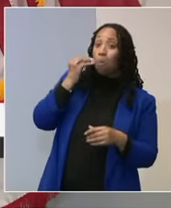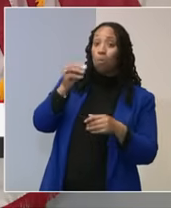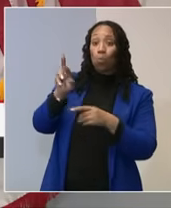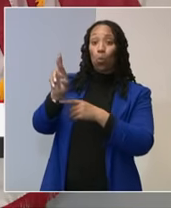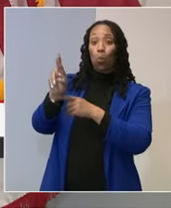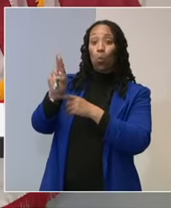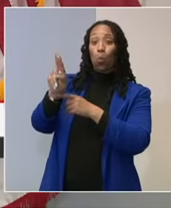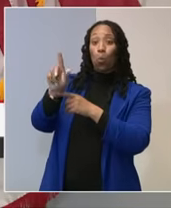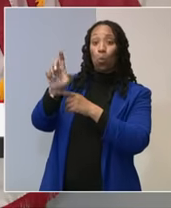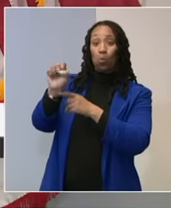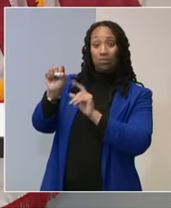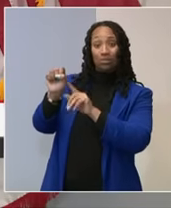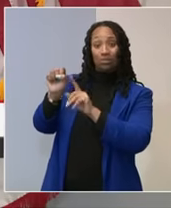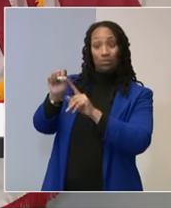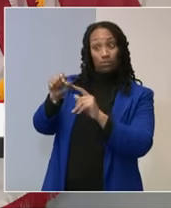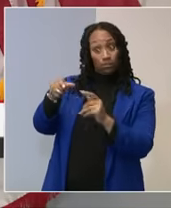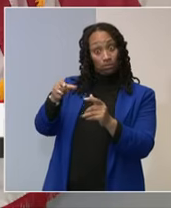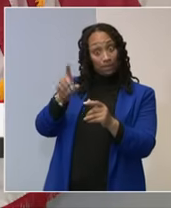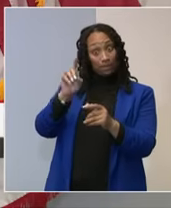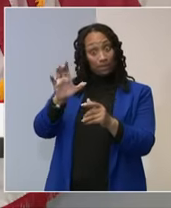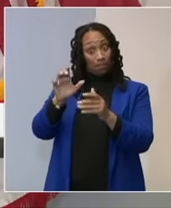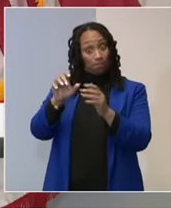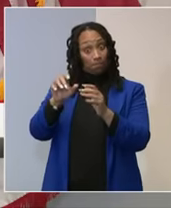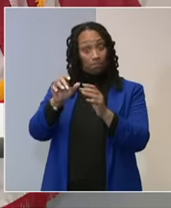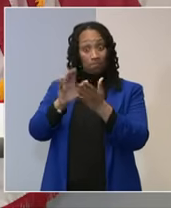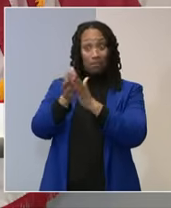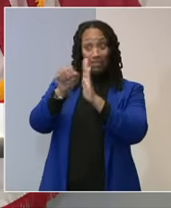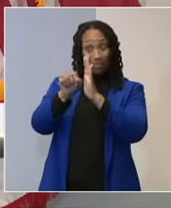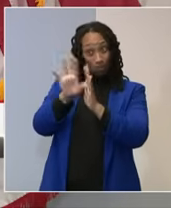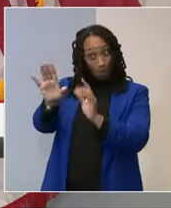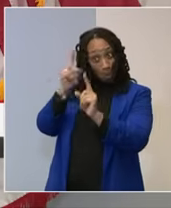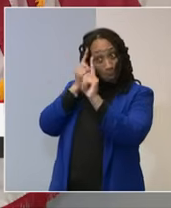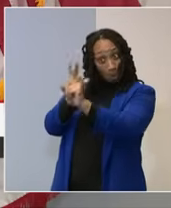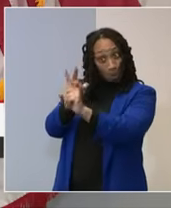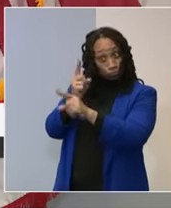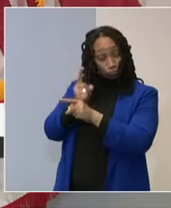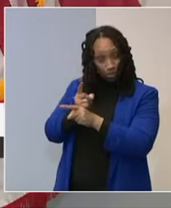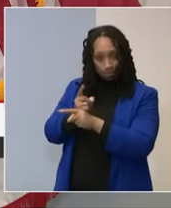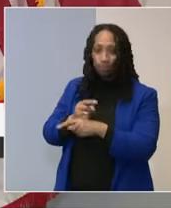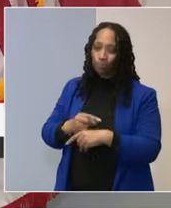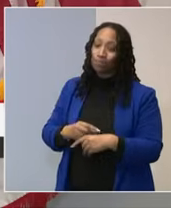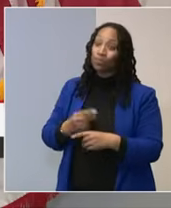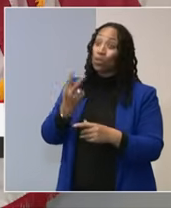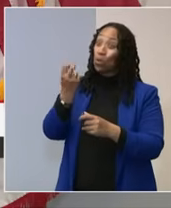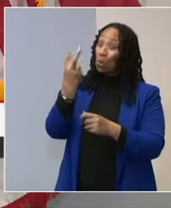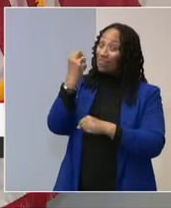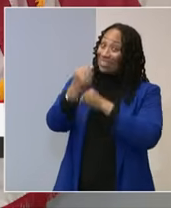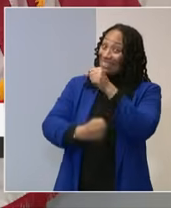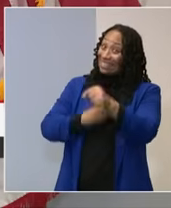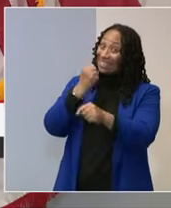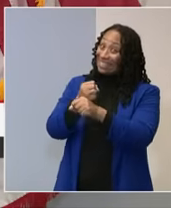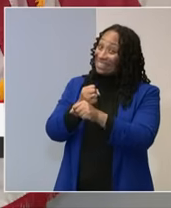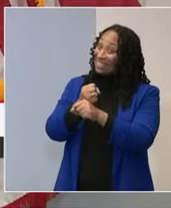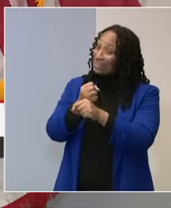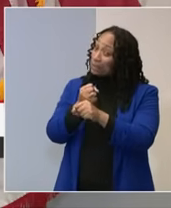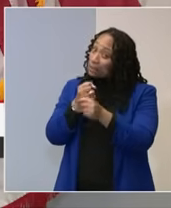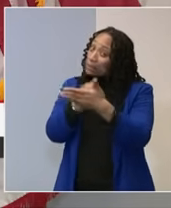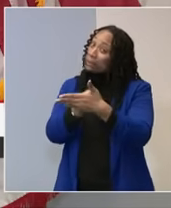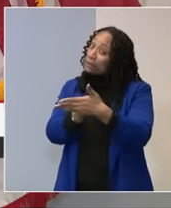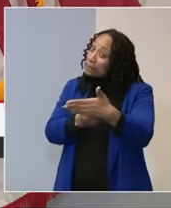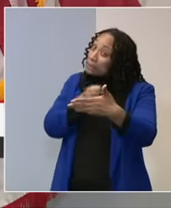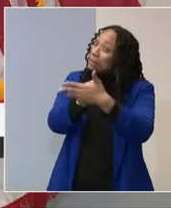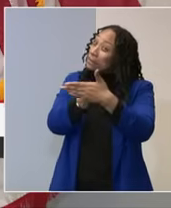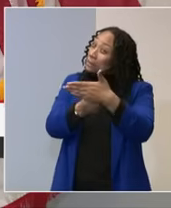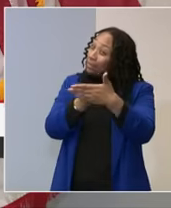You've been in this fight for a while now, and obviously that hasn't been achieved. Do you see a time and place where DC ever actually becomes a state?